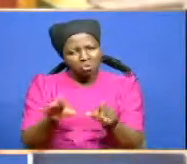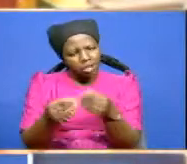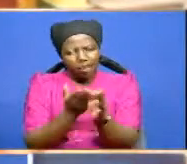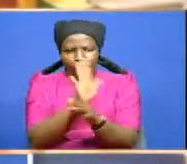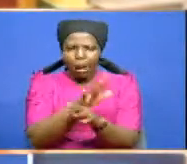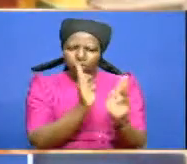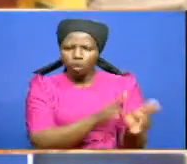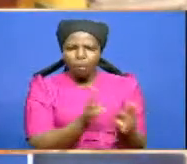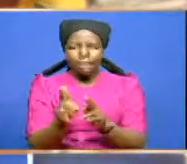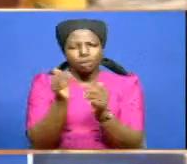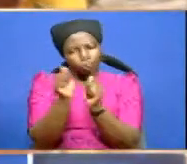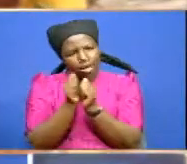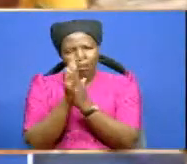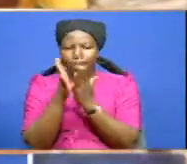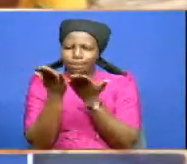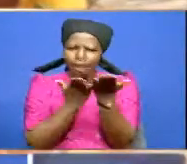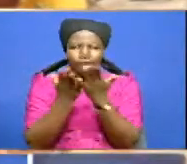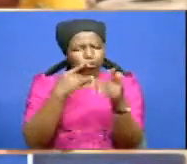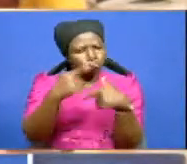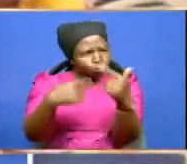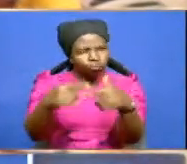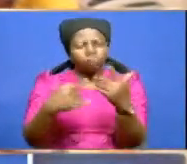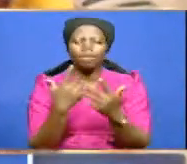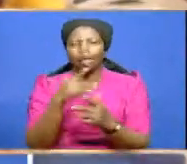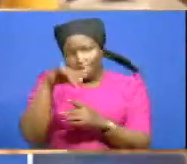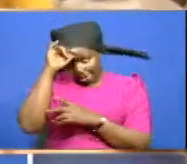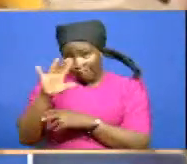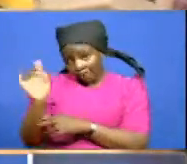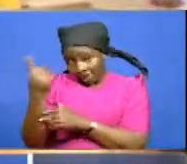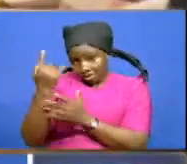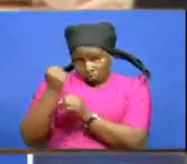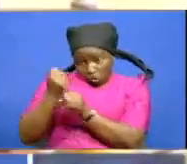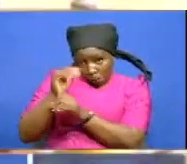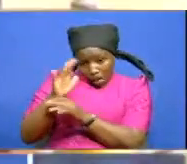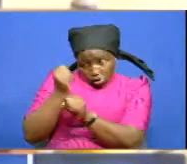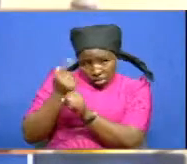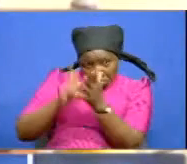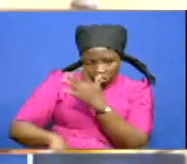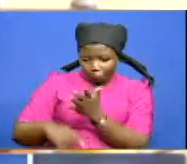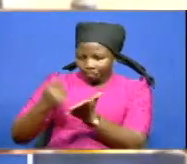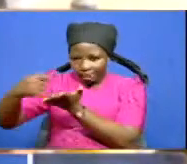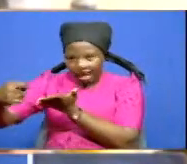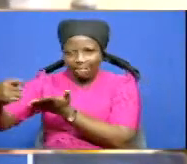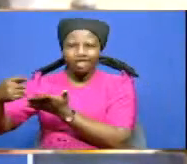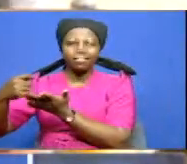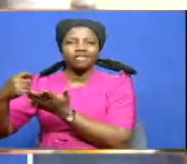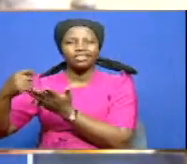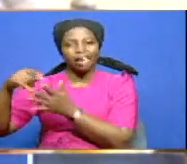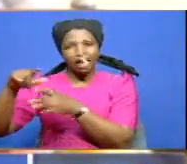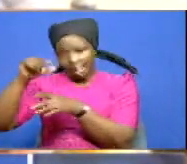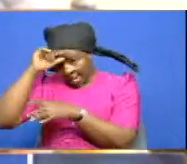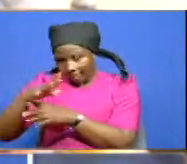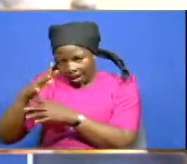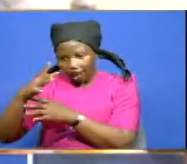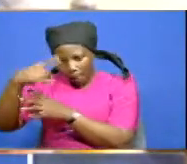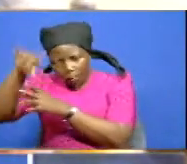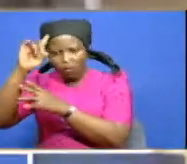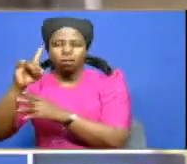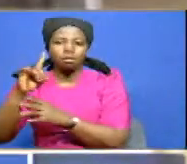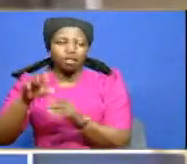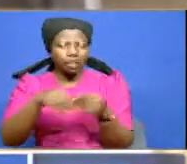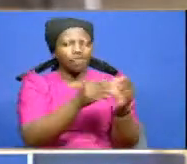service delivery, the governor's first assignment was the signing of the governor's warrant that gives the Treasury green light to release the money to the